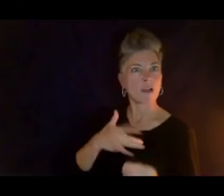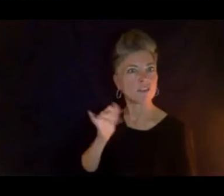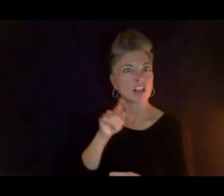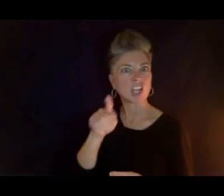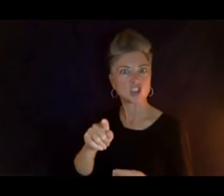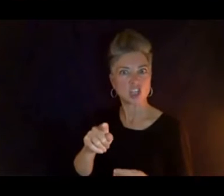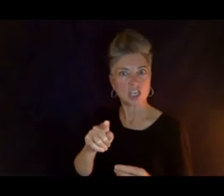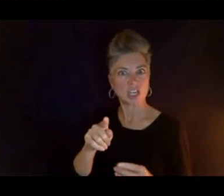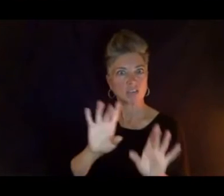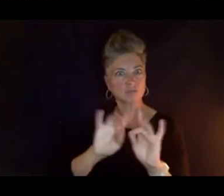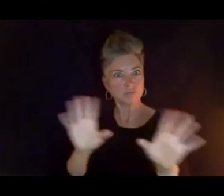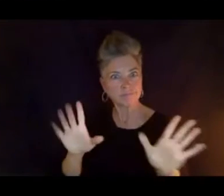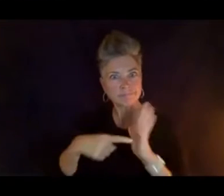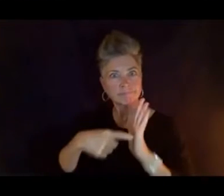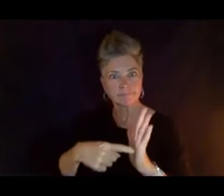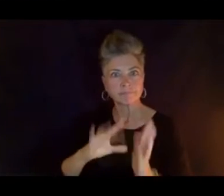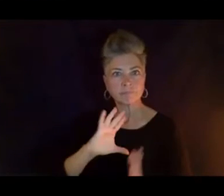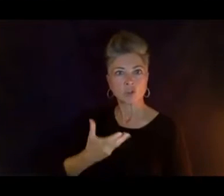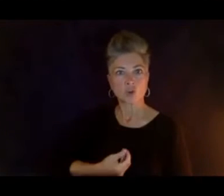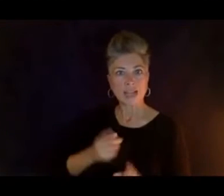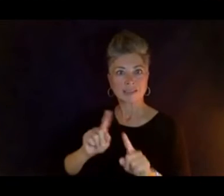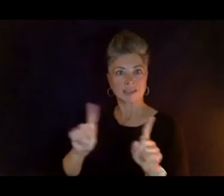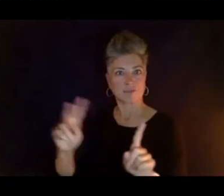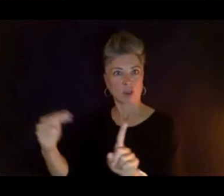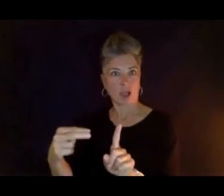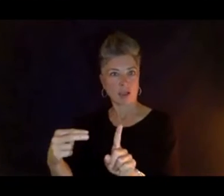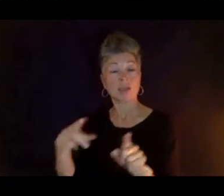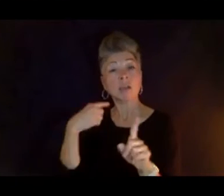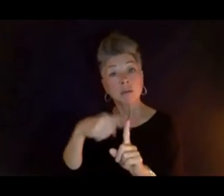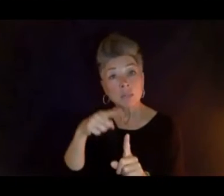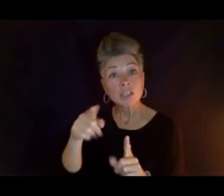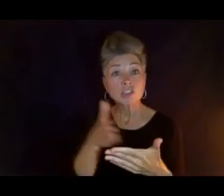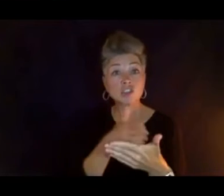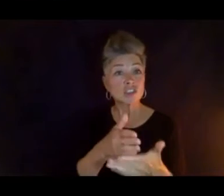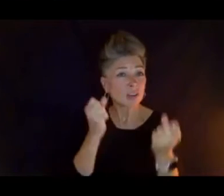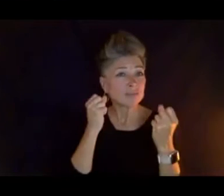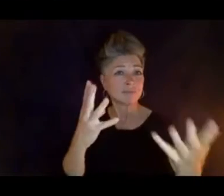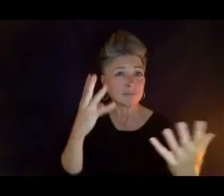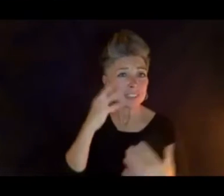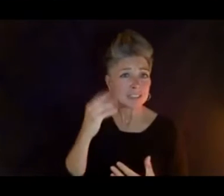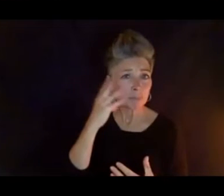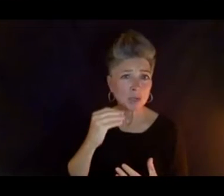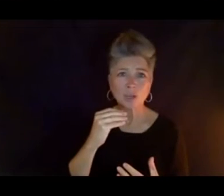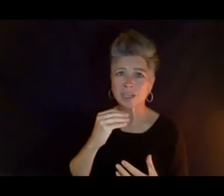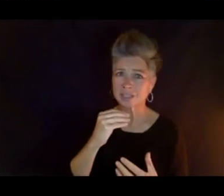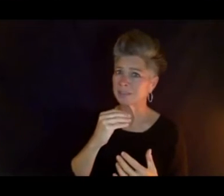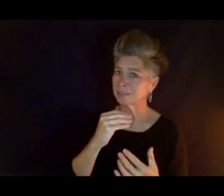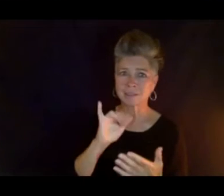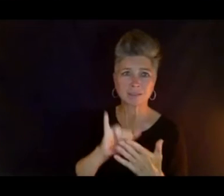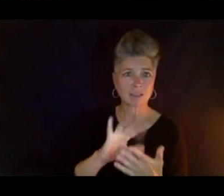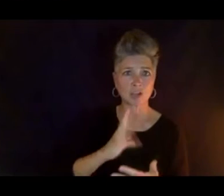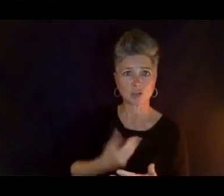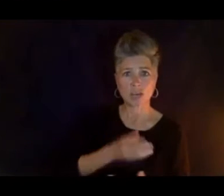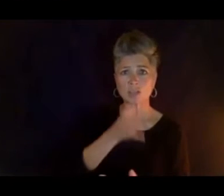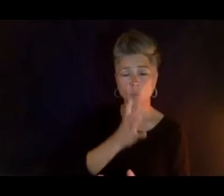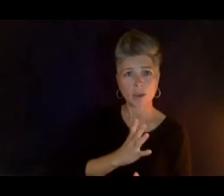see, like, trans women in a different light. But also, like, she also shares a lot of experiences from a lot of things that a lot of trans women go through. Rather, it